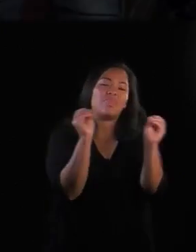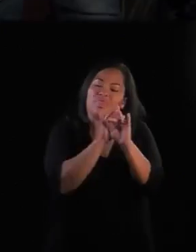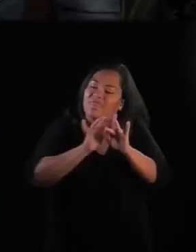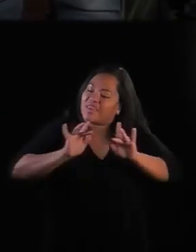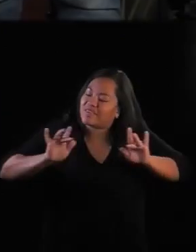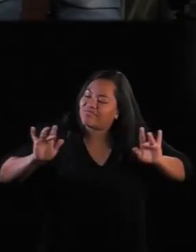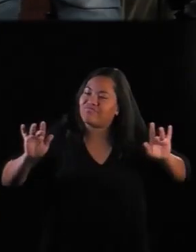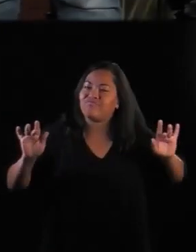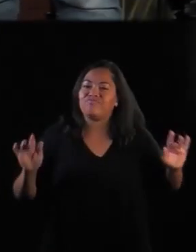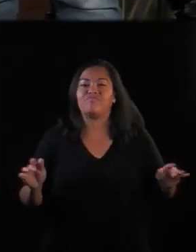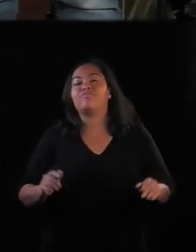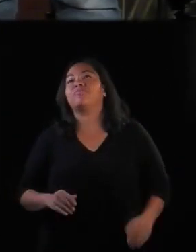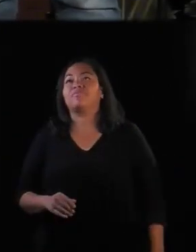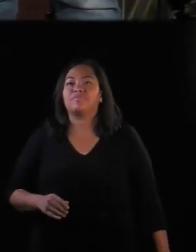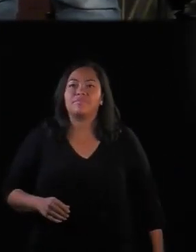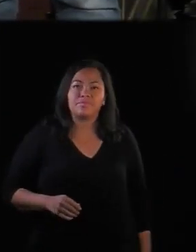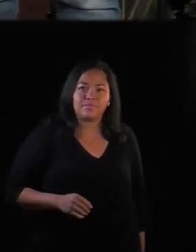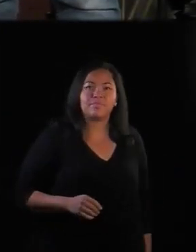Absolutely nothing.